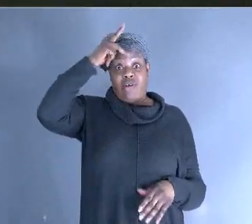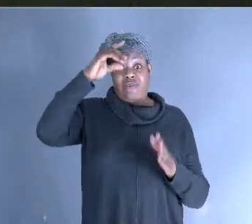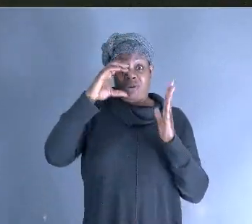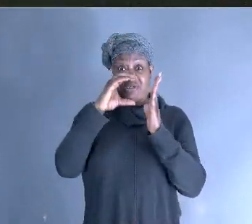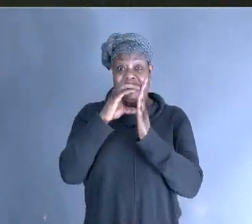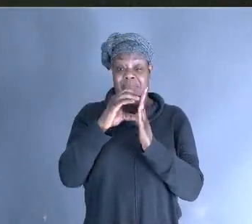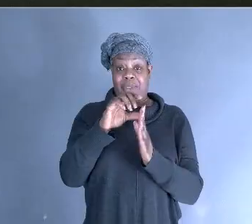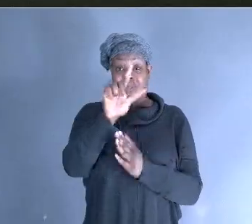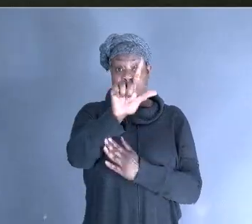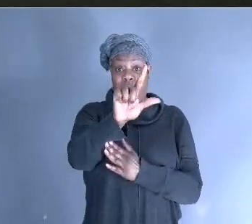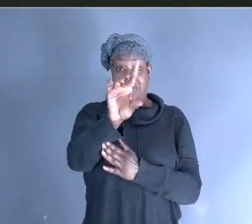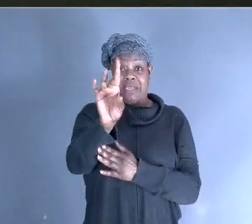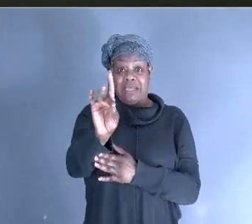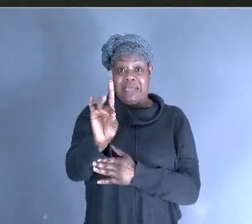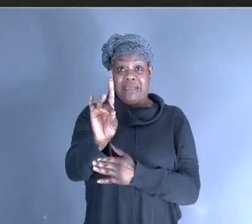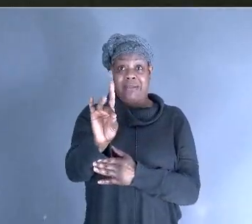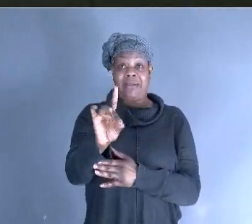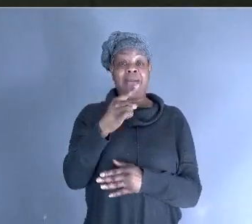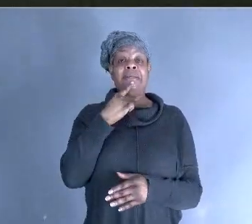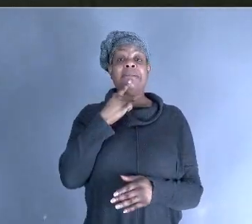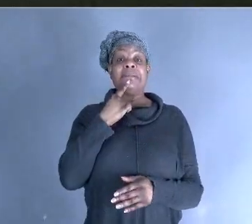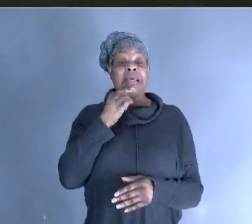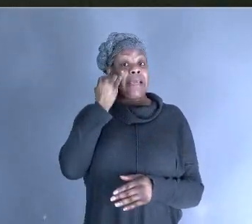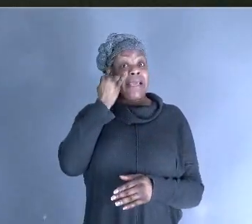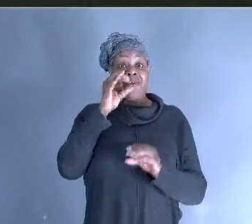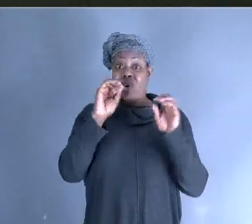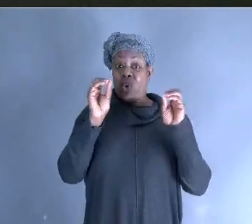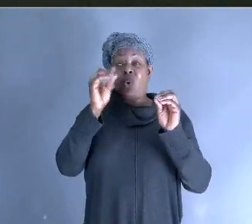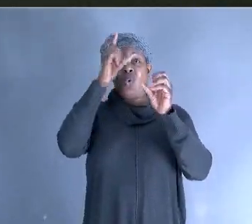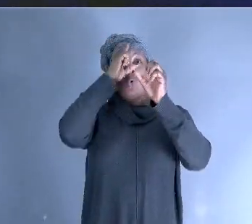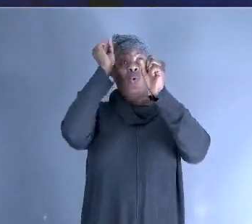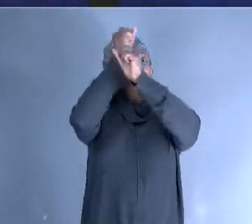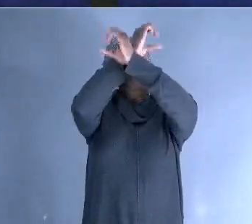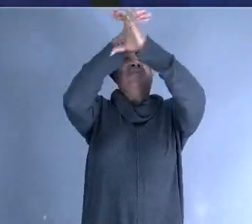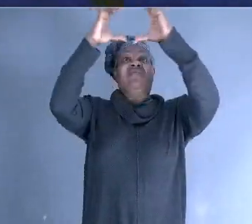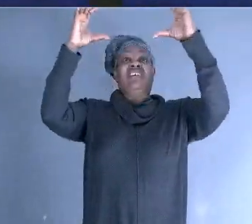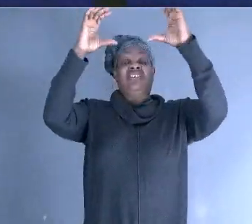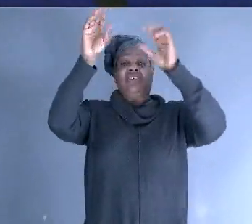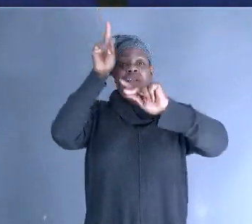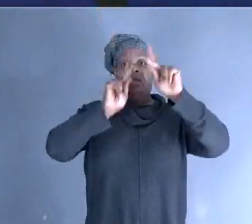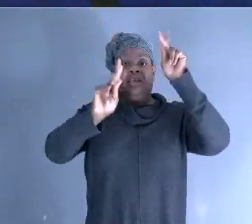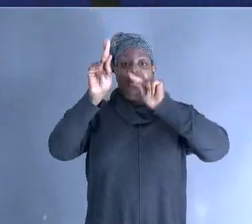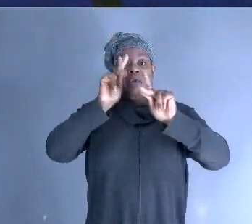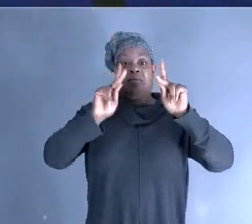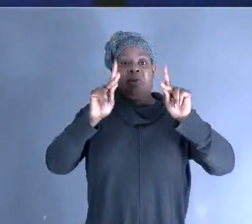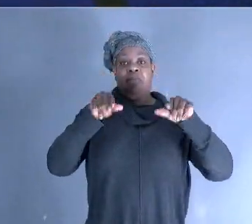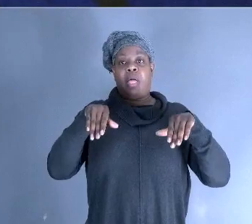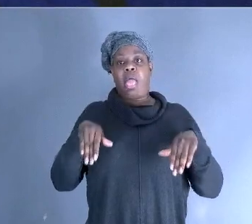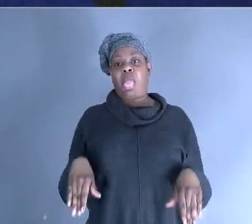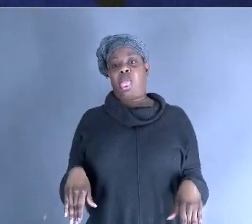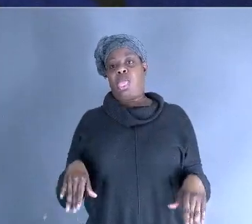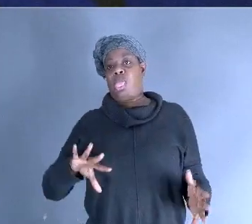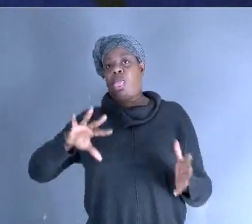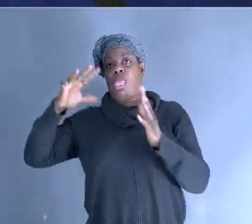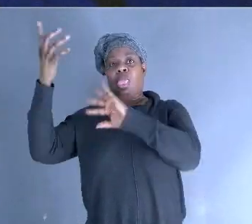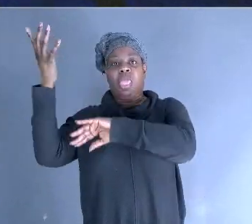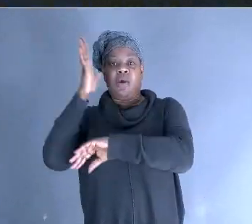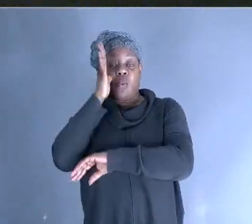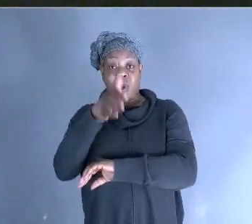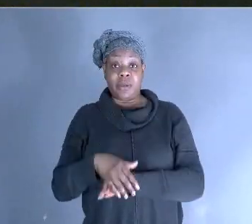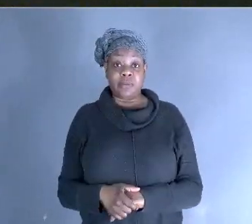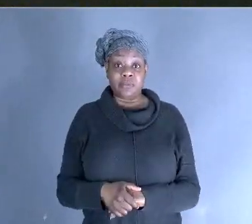passage of Scripture that says, Where there is no vision, People perish and cast off restraint. One of the greatest